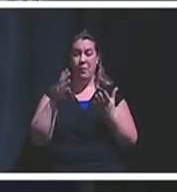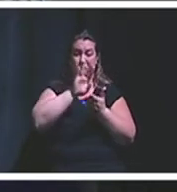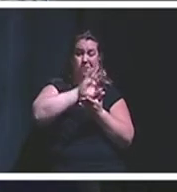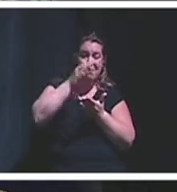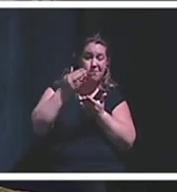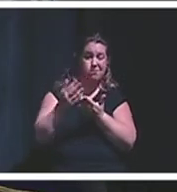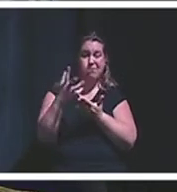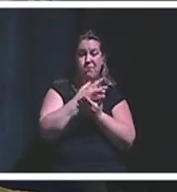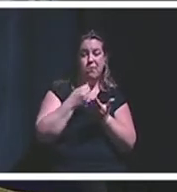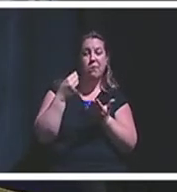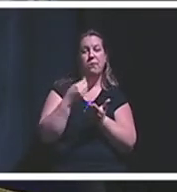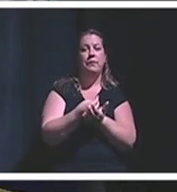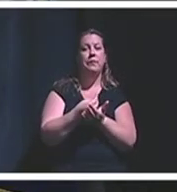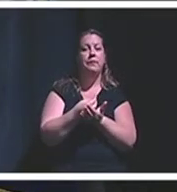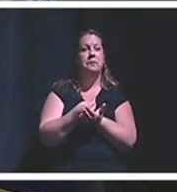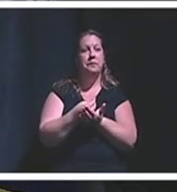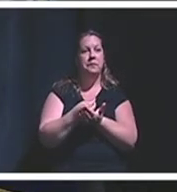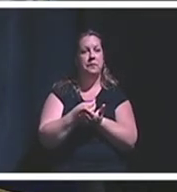may accumulate,